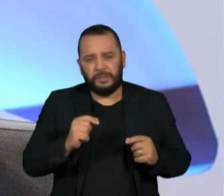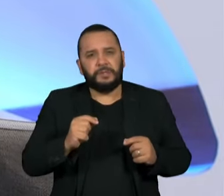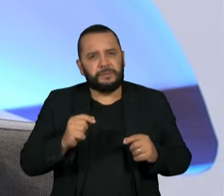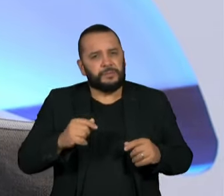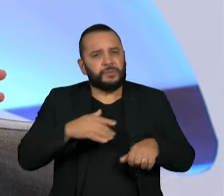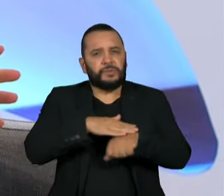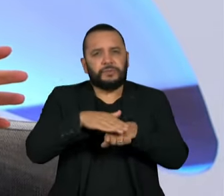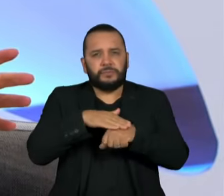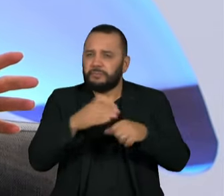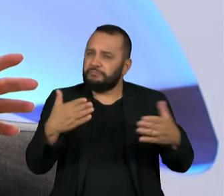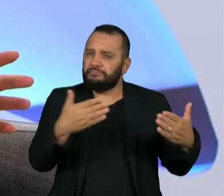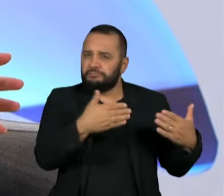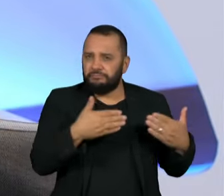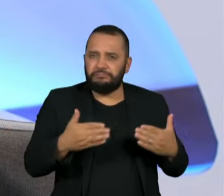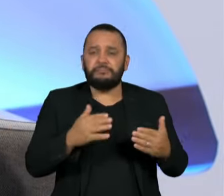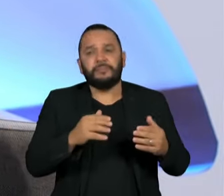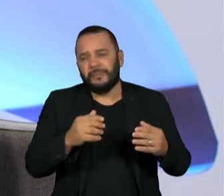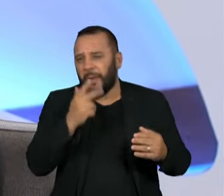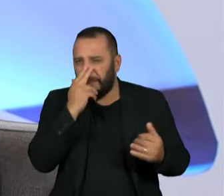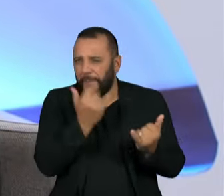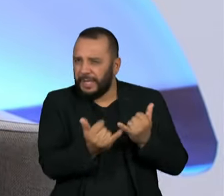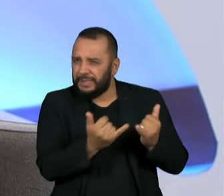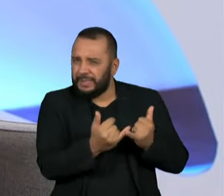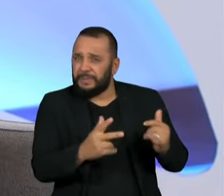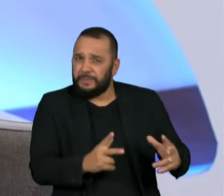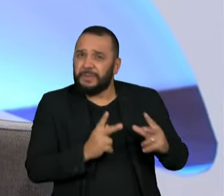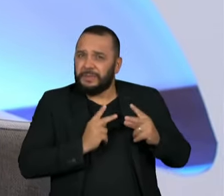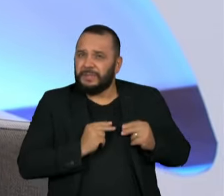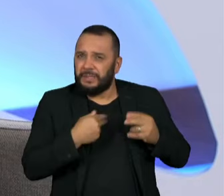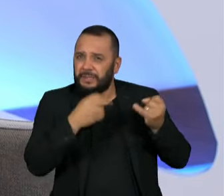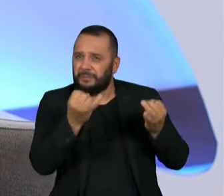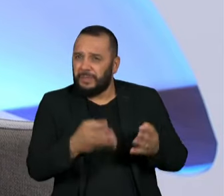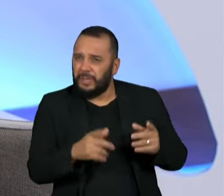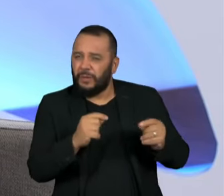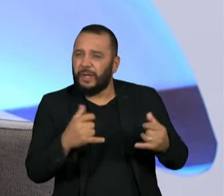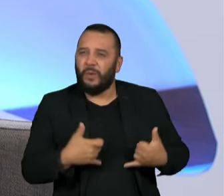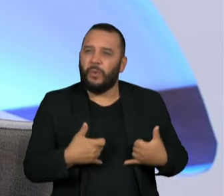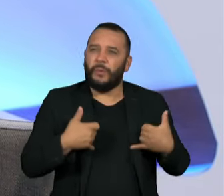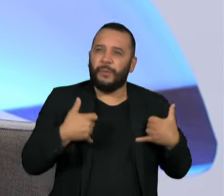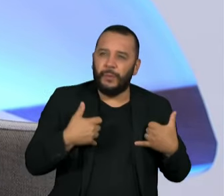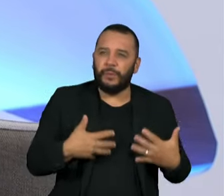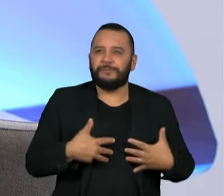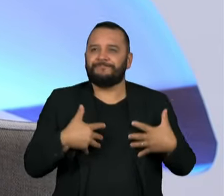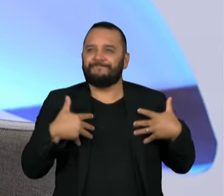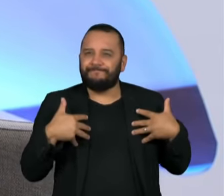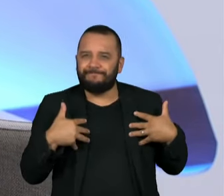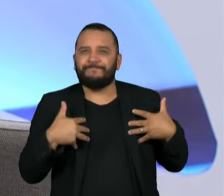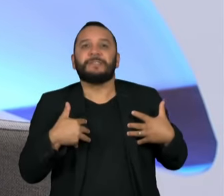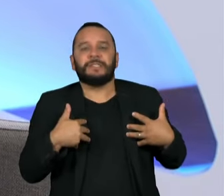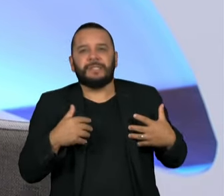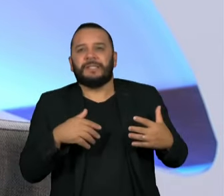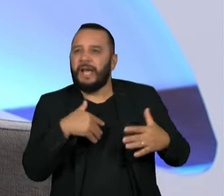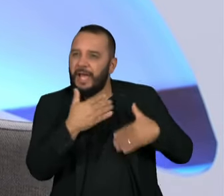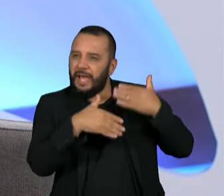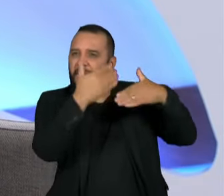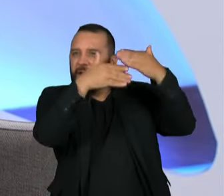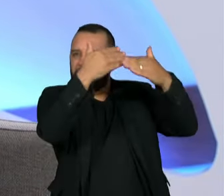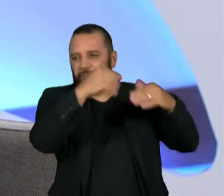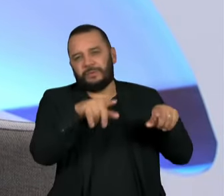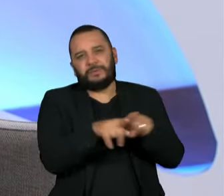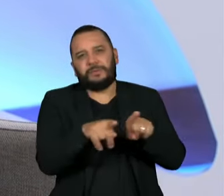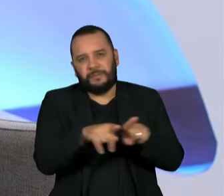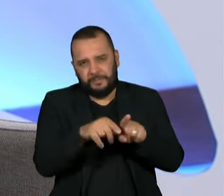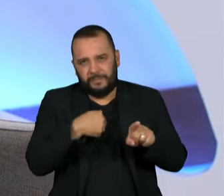is close to meritocracy, which talks about pride, achievement, and